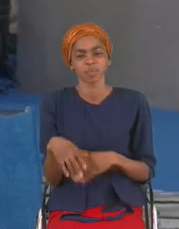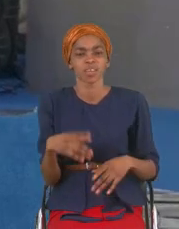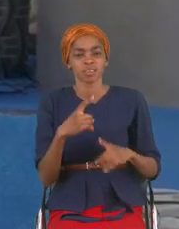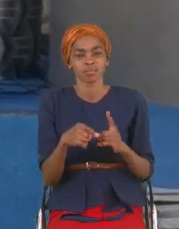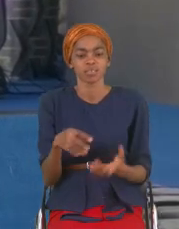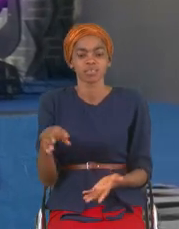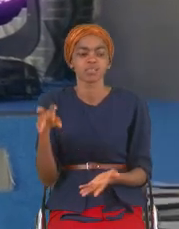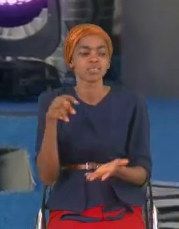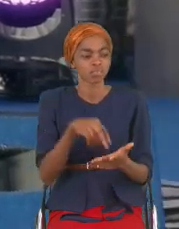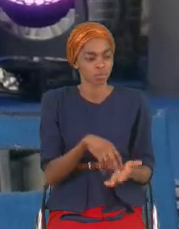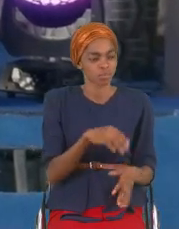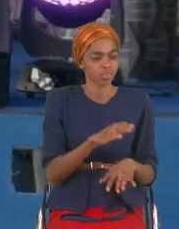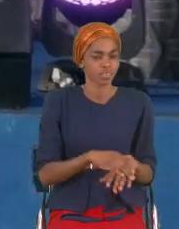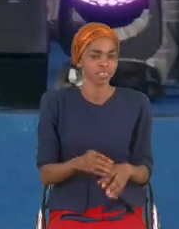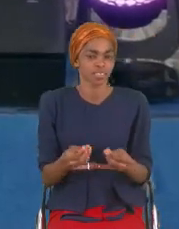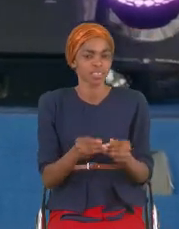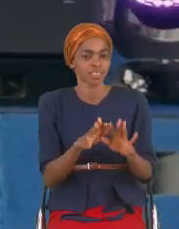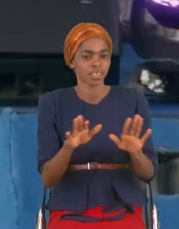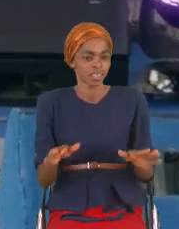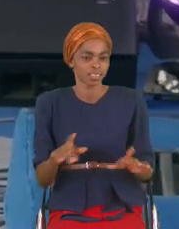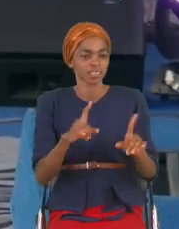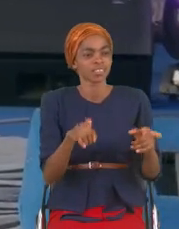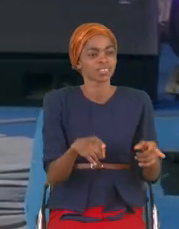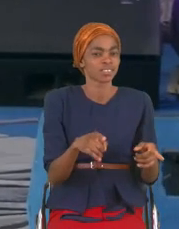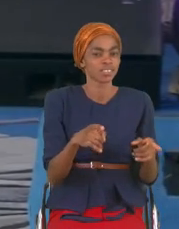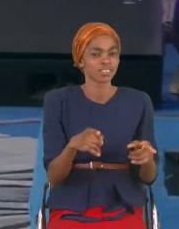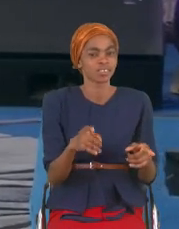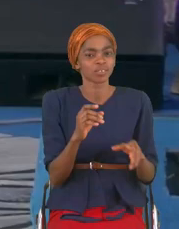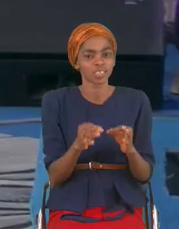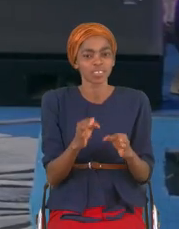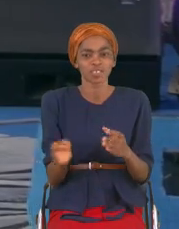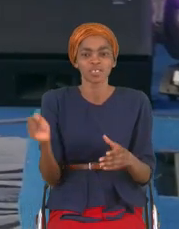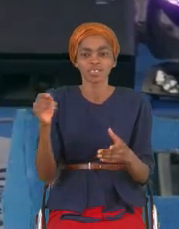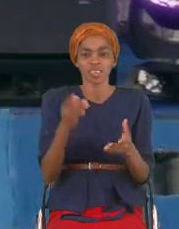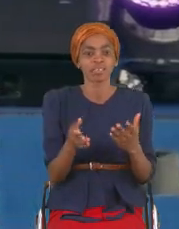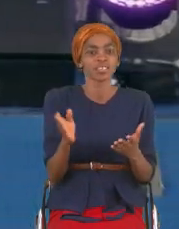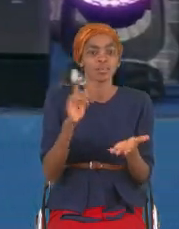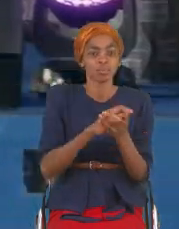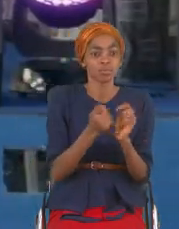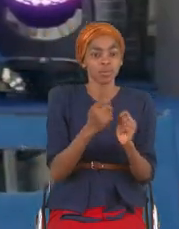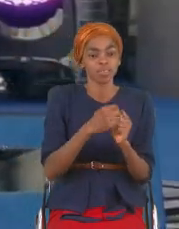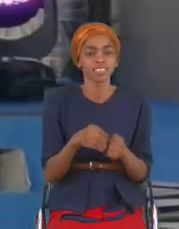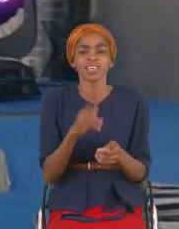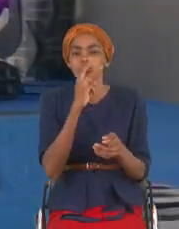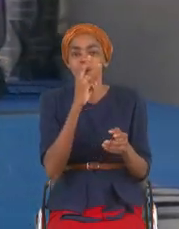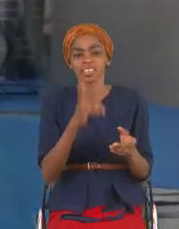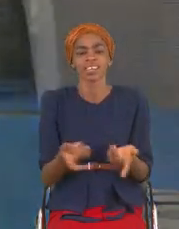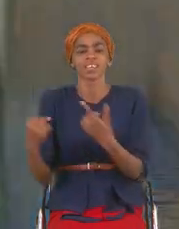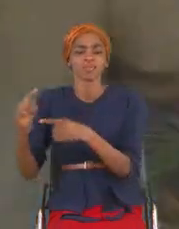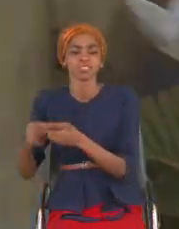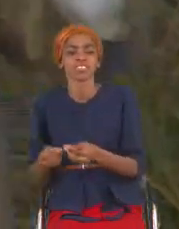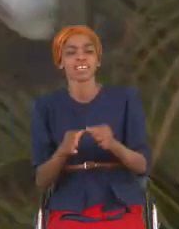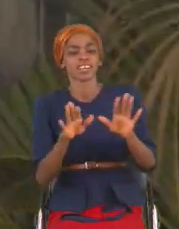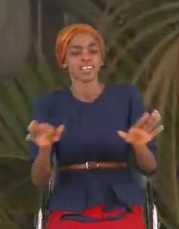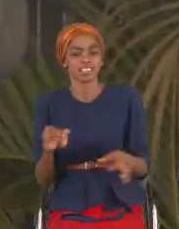the land, you jump to the sea. When it's a storm in the sea, you come back to the land. If you